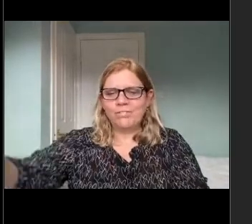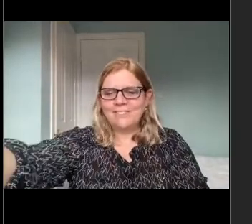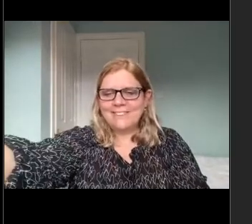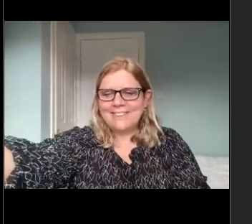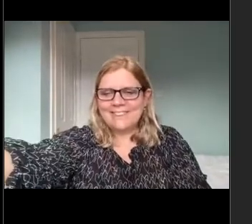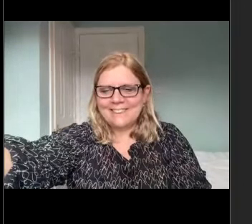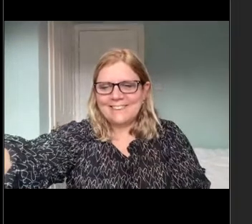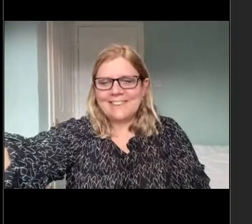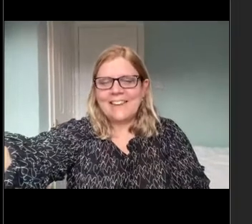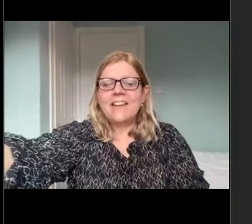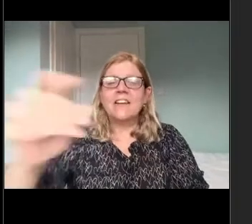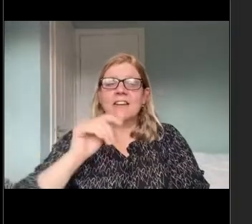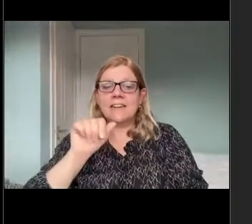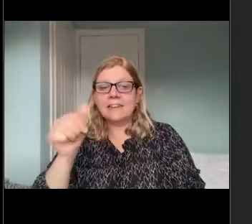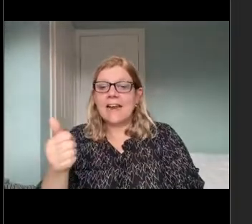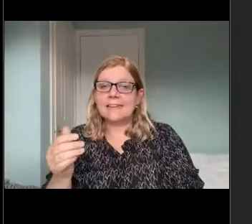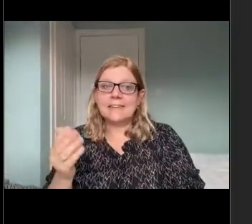magazine.